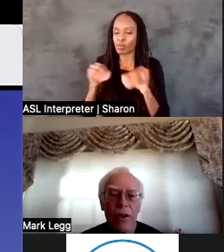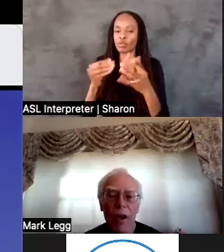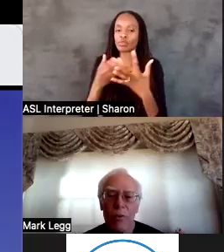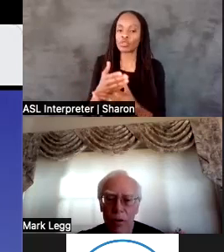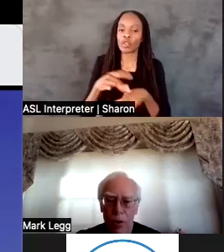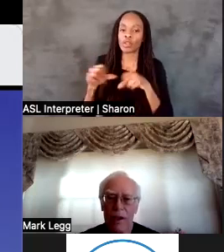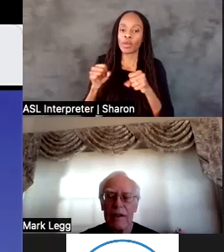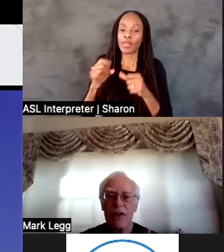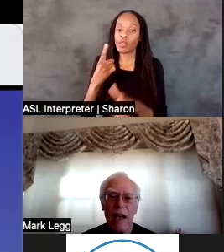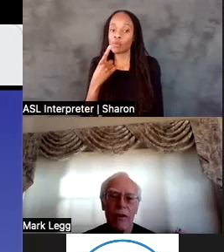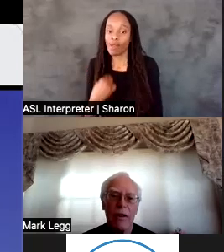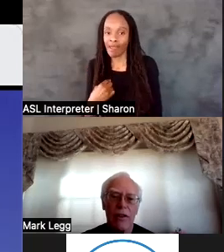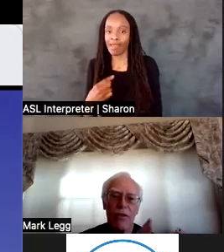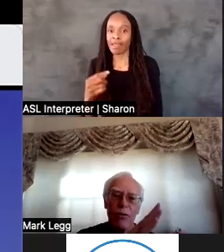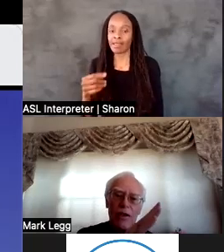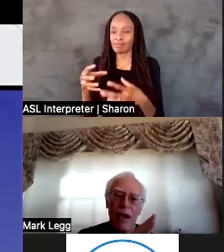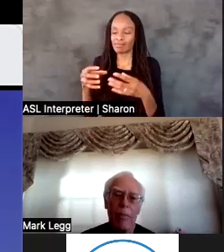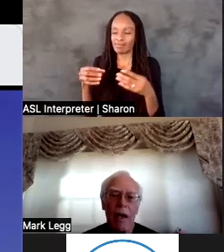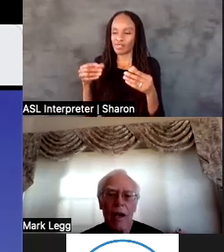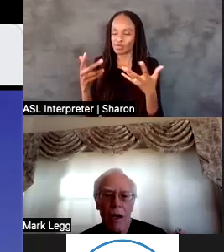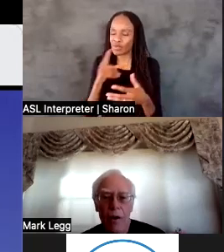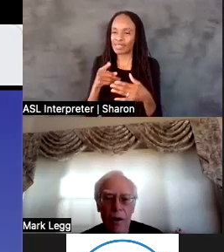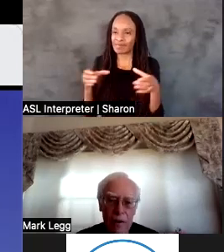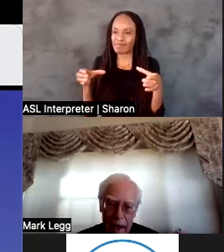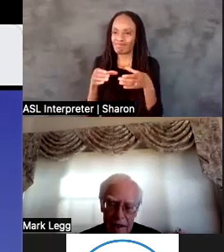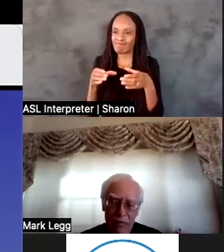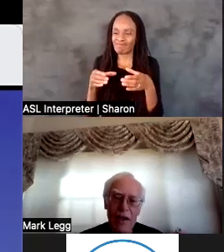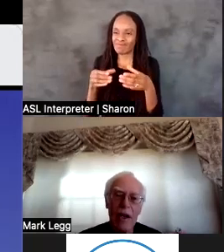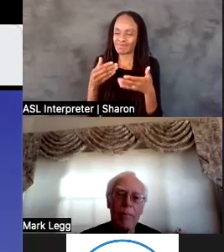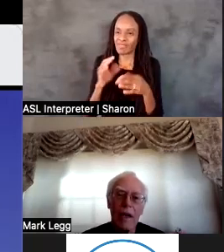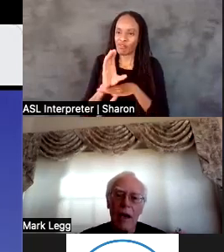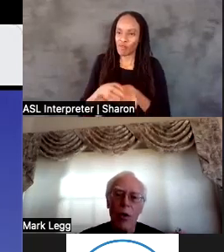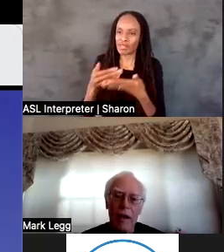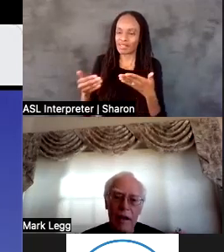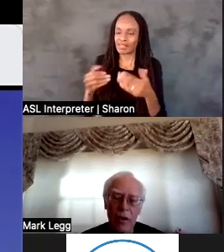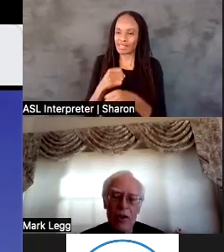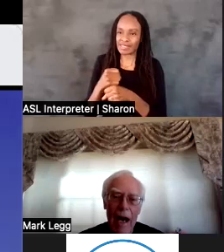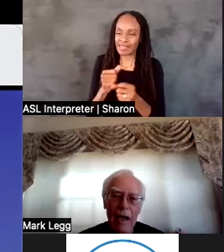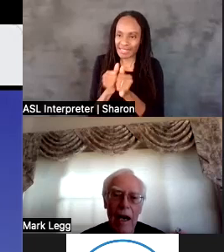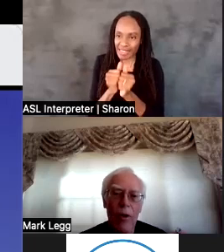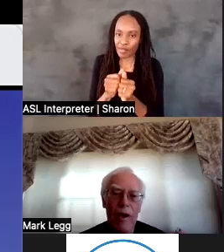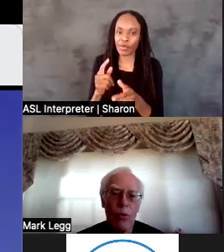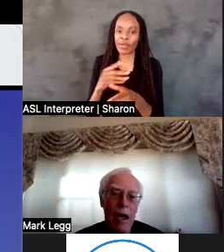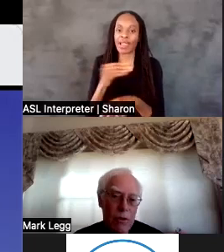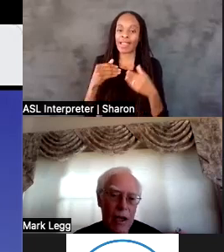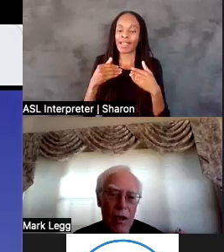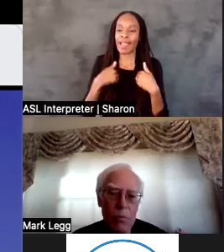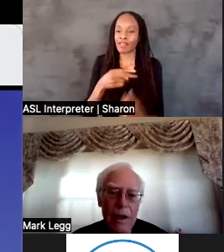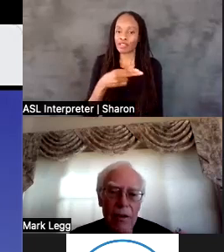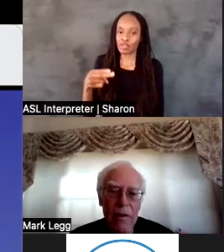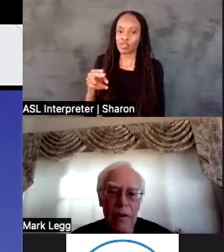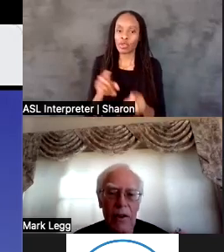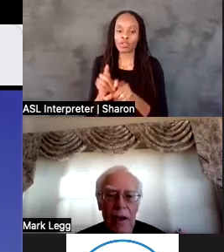And those are ones where you're pushing things together and things are thrust up, or they can thrust up with a horizontal component as well, which we